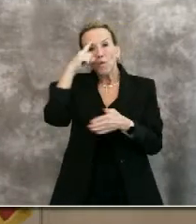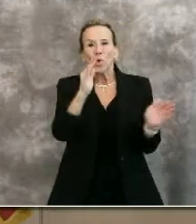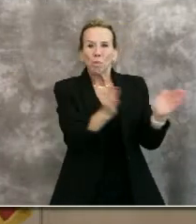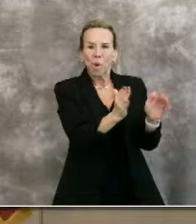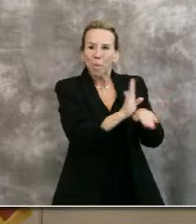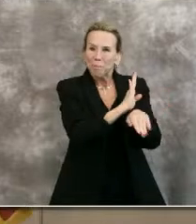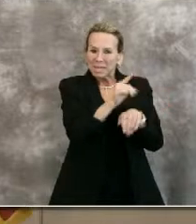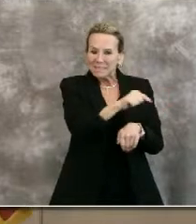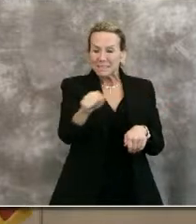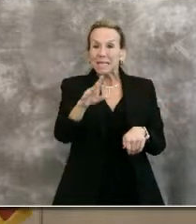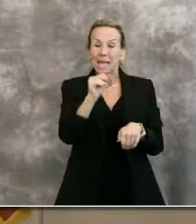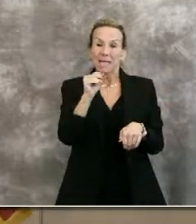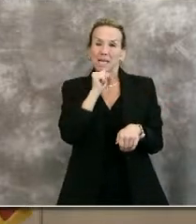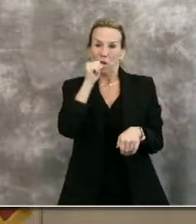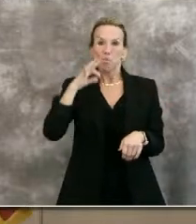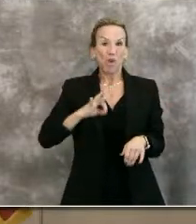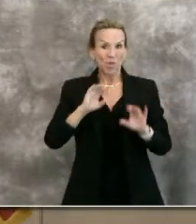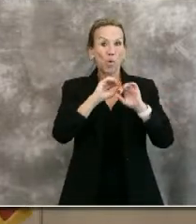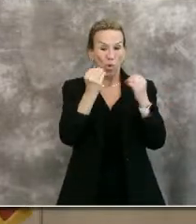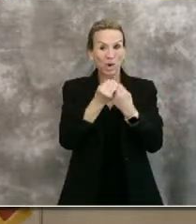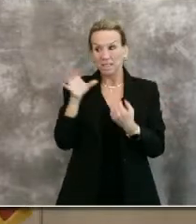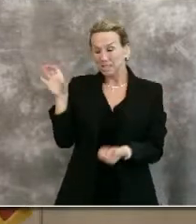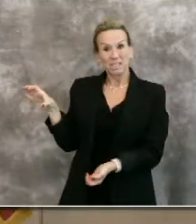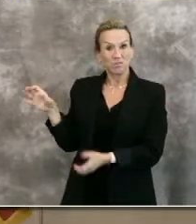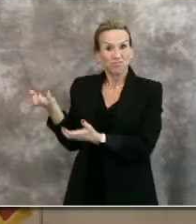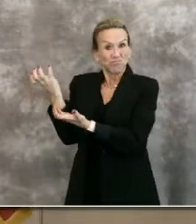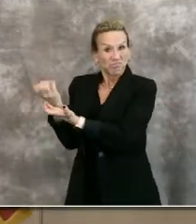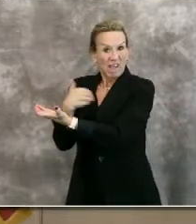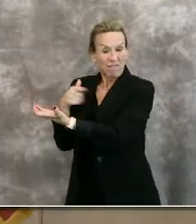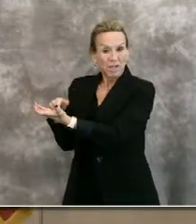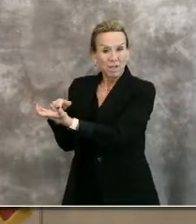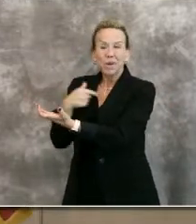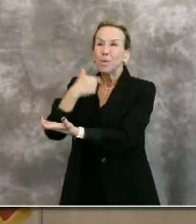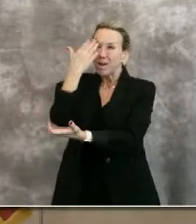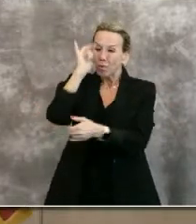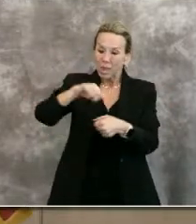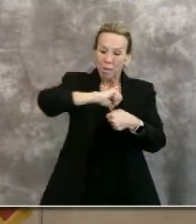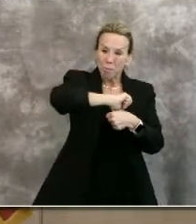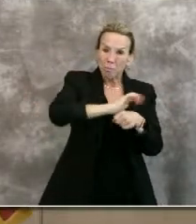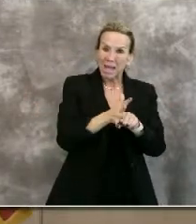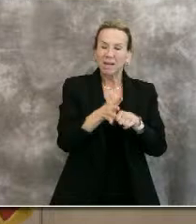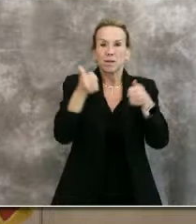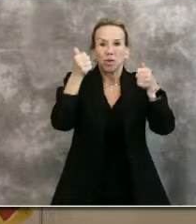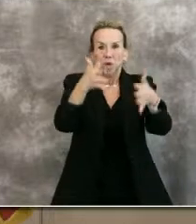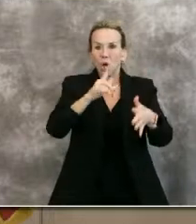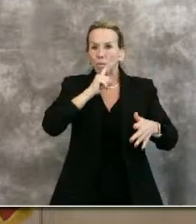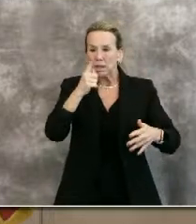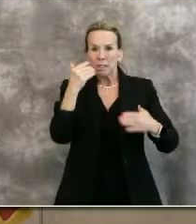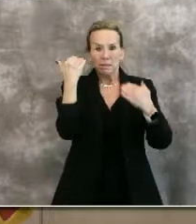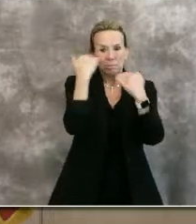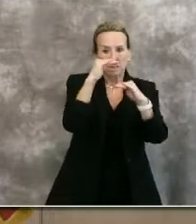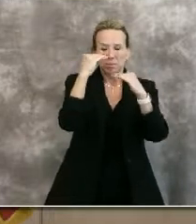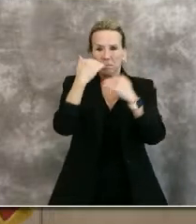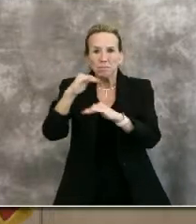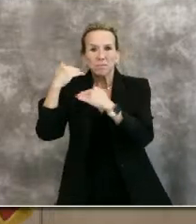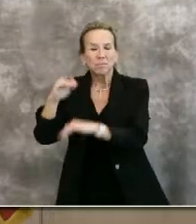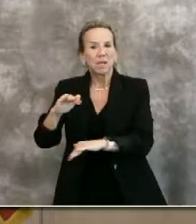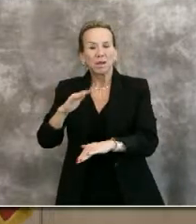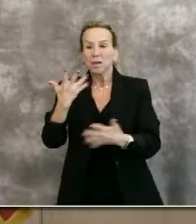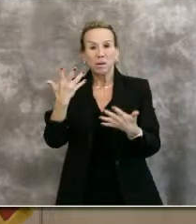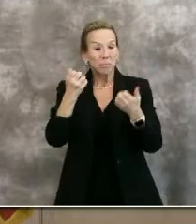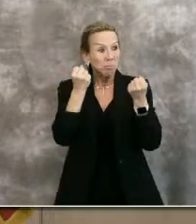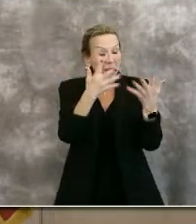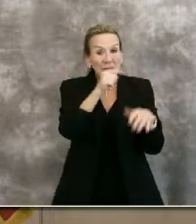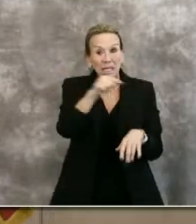organizations. We know this pandemic and the restrictions it has created has made this a difficult time for many businesses